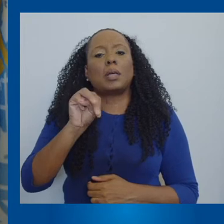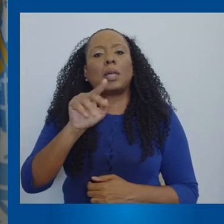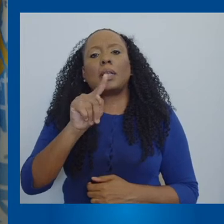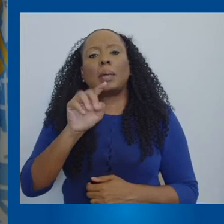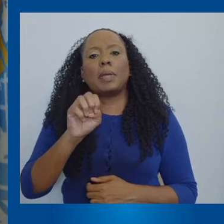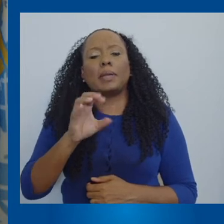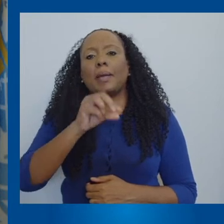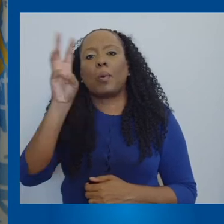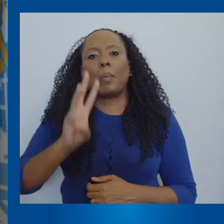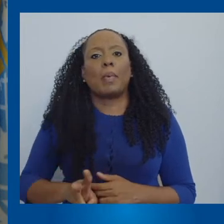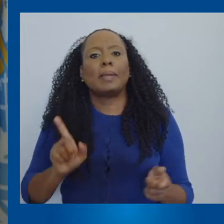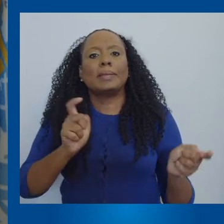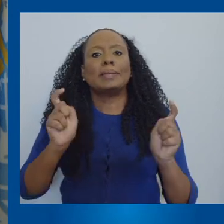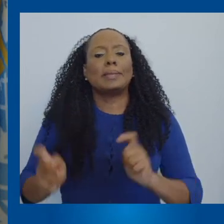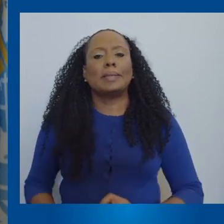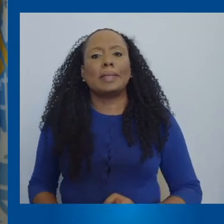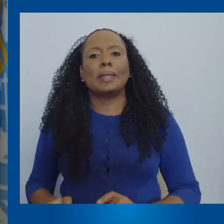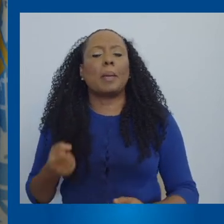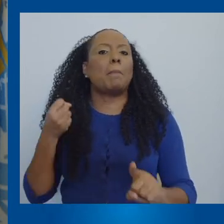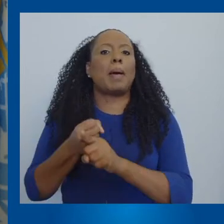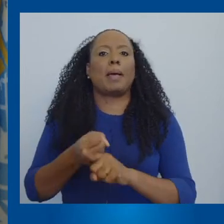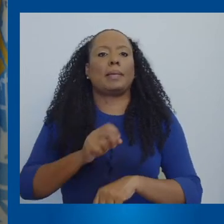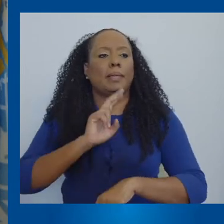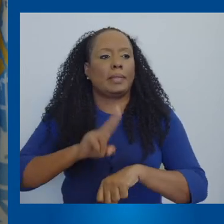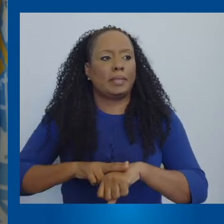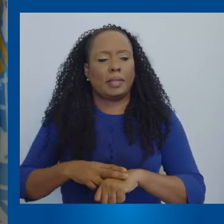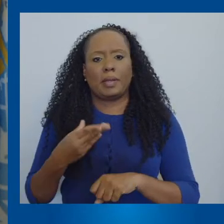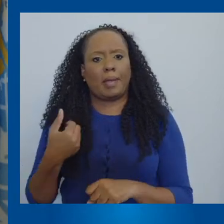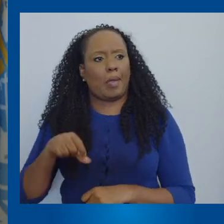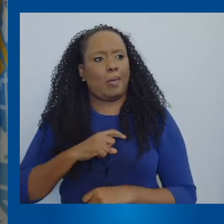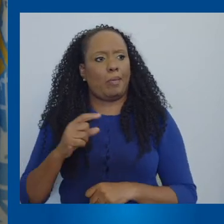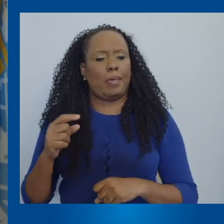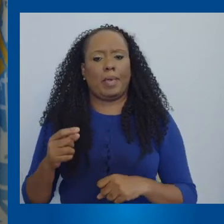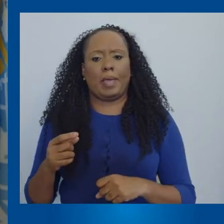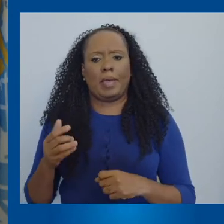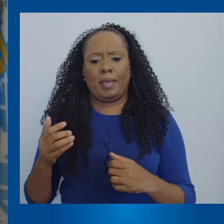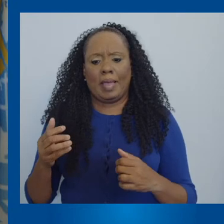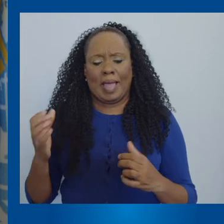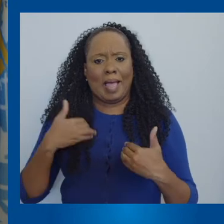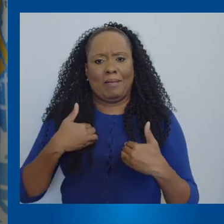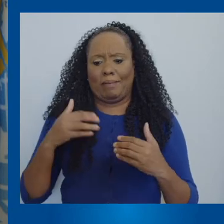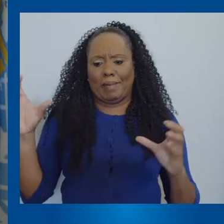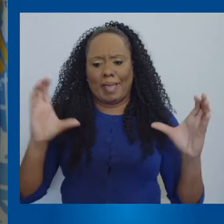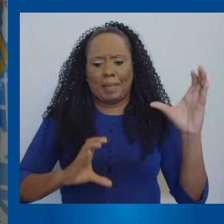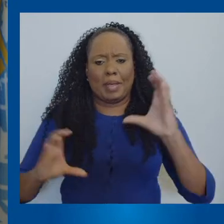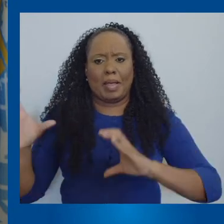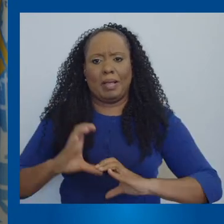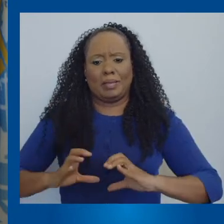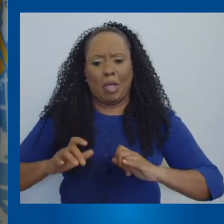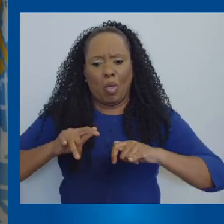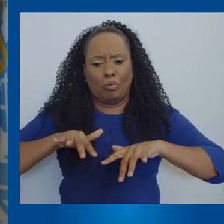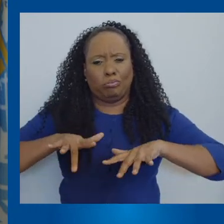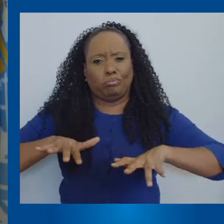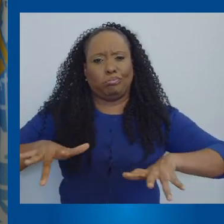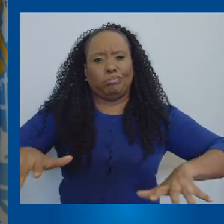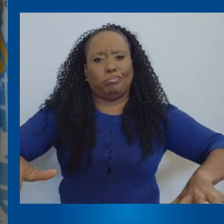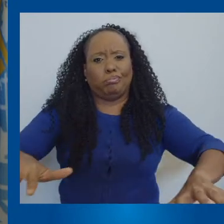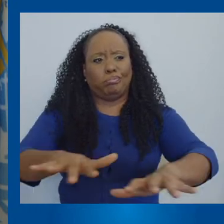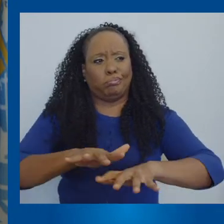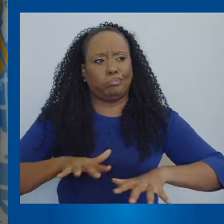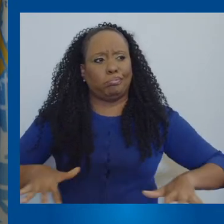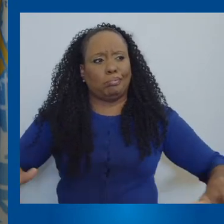pressure on food systems by adding more chemicals to that to try to make more food